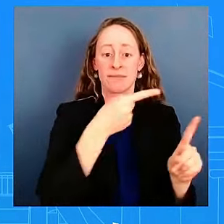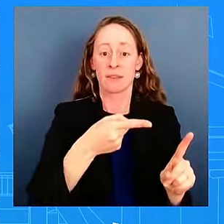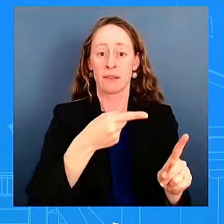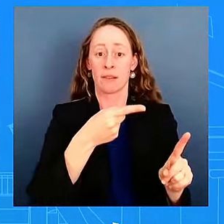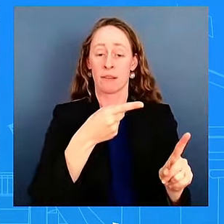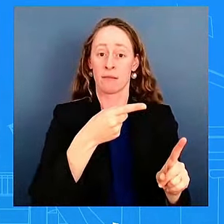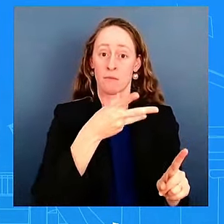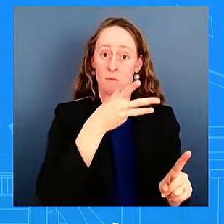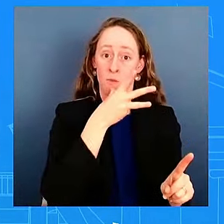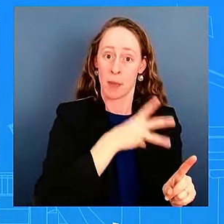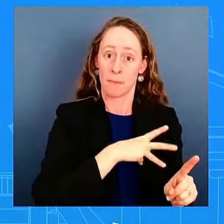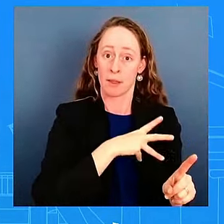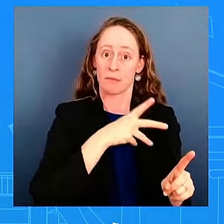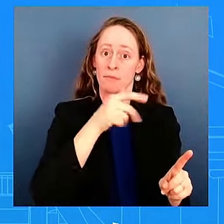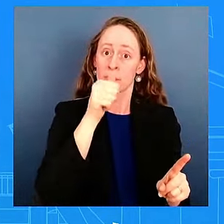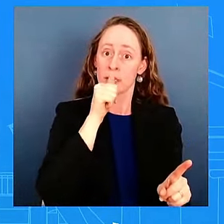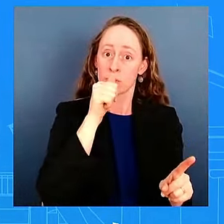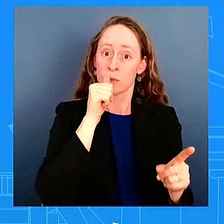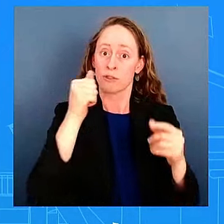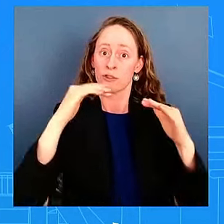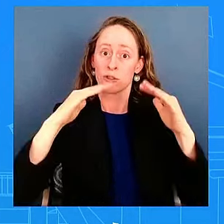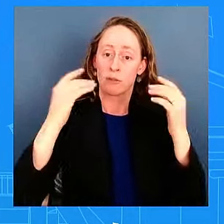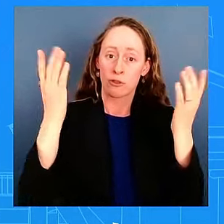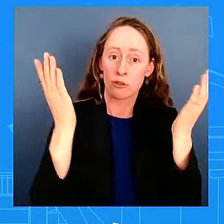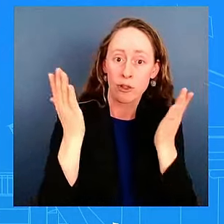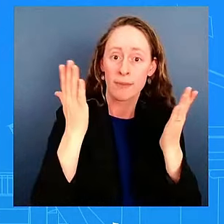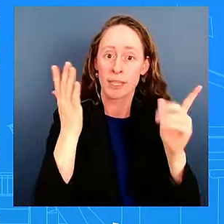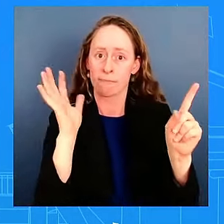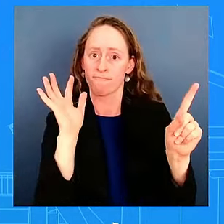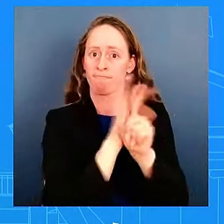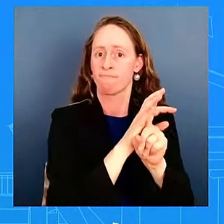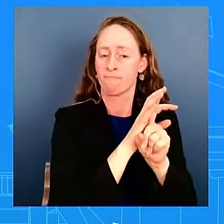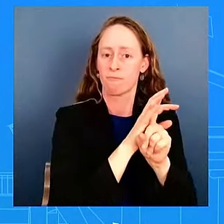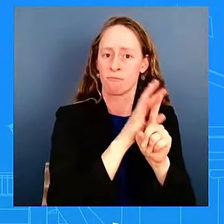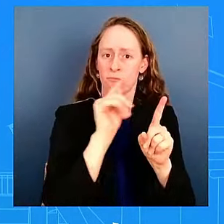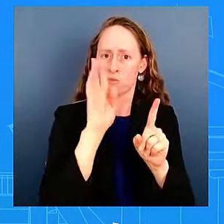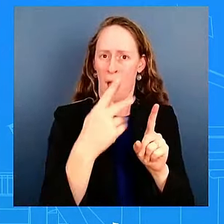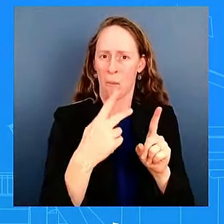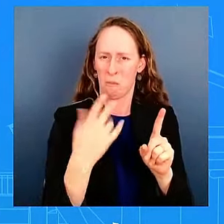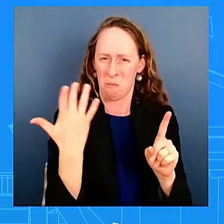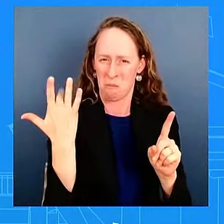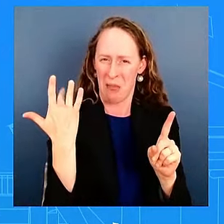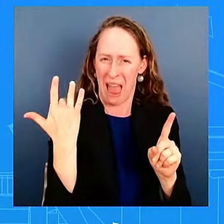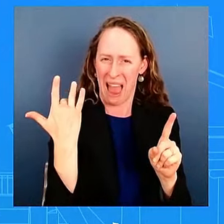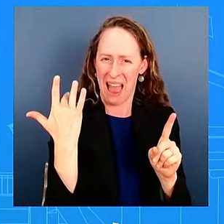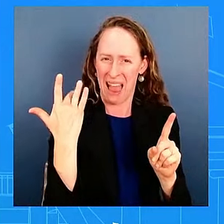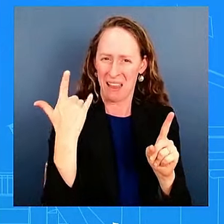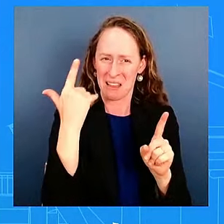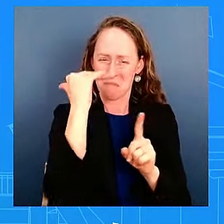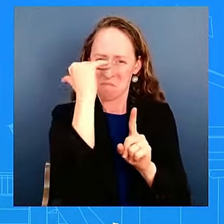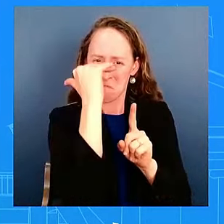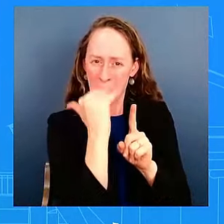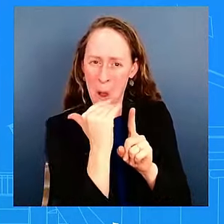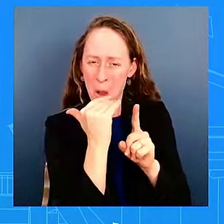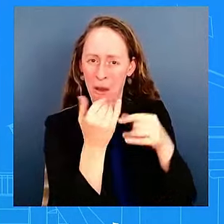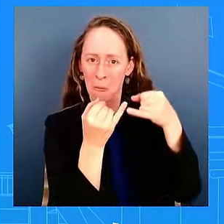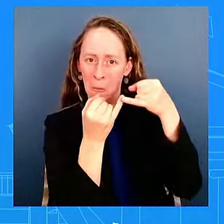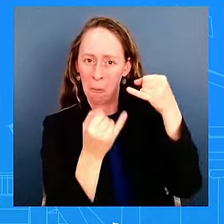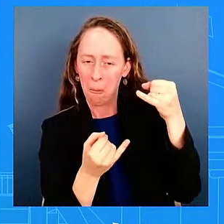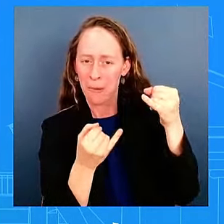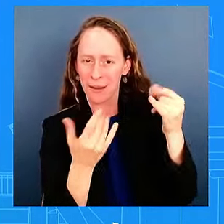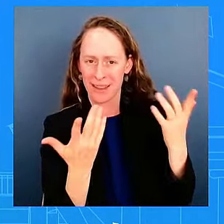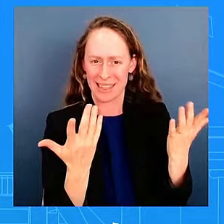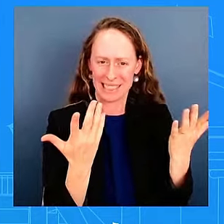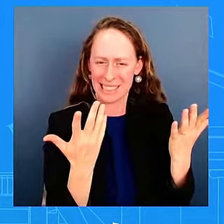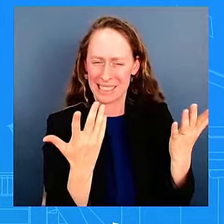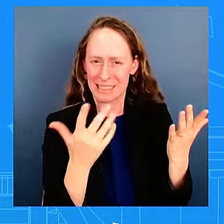that they weren't able to cover the president, but I mean, this is a talking point that is circulating. So what's your response? That's ridiculous. To your second question, obviously,